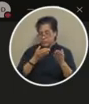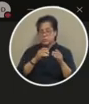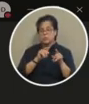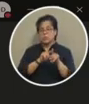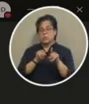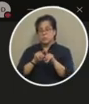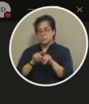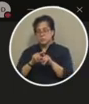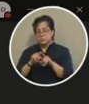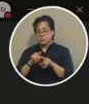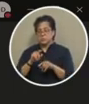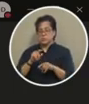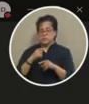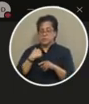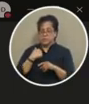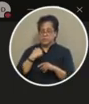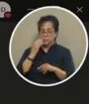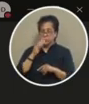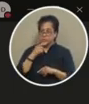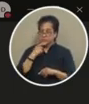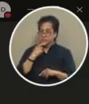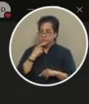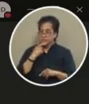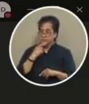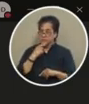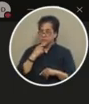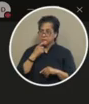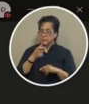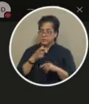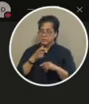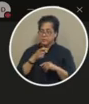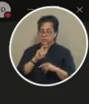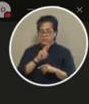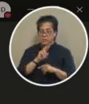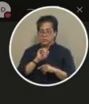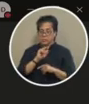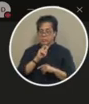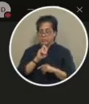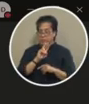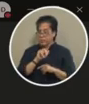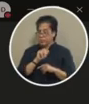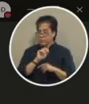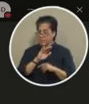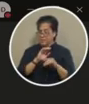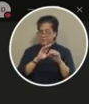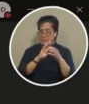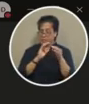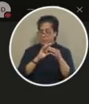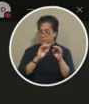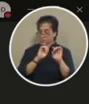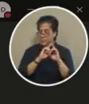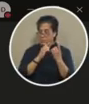also speak to Representative Rivera's comment regarding